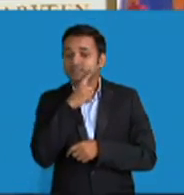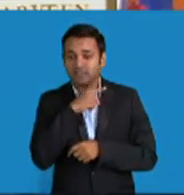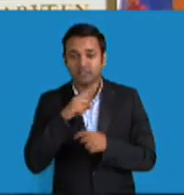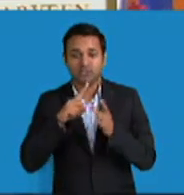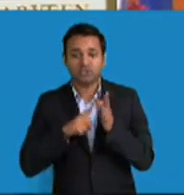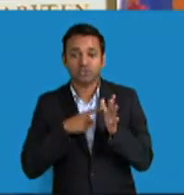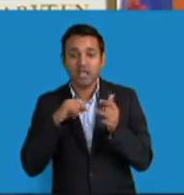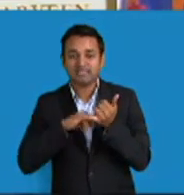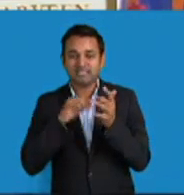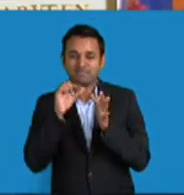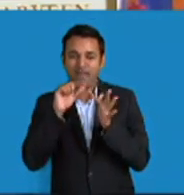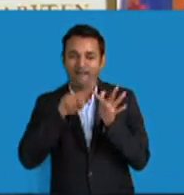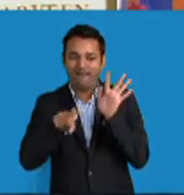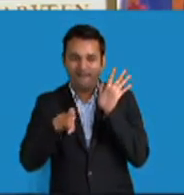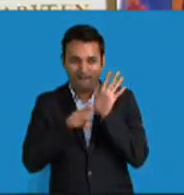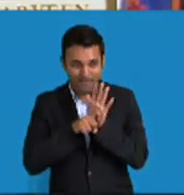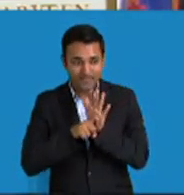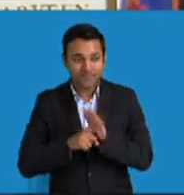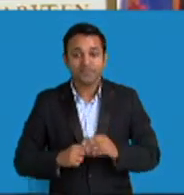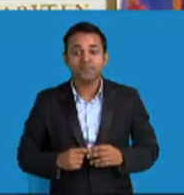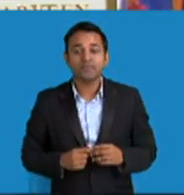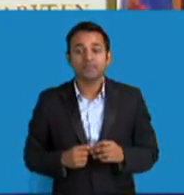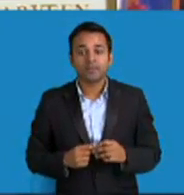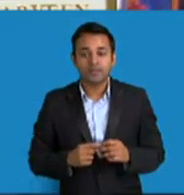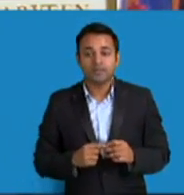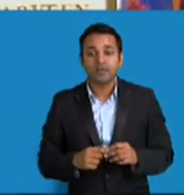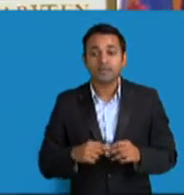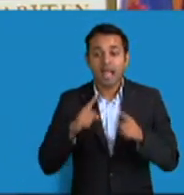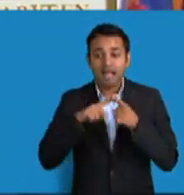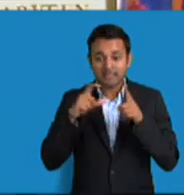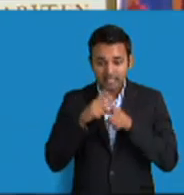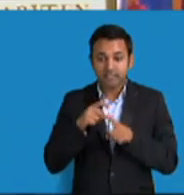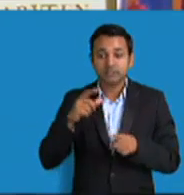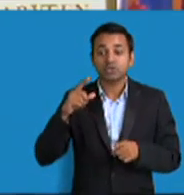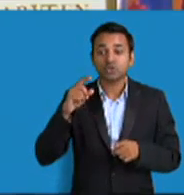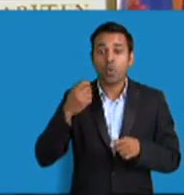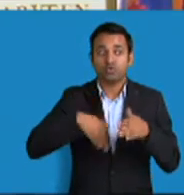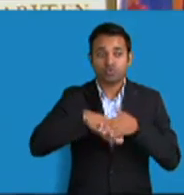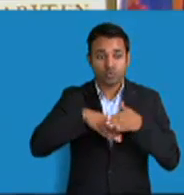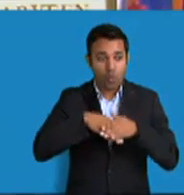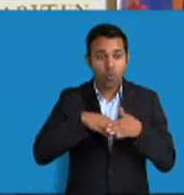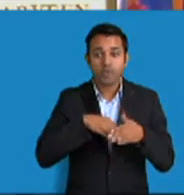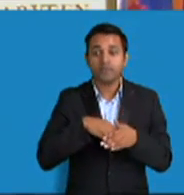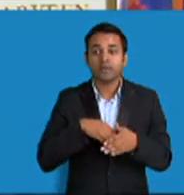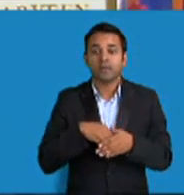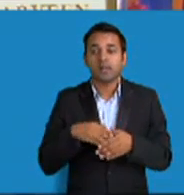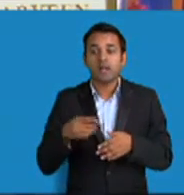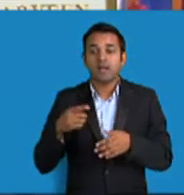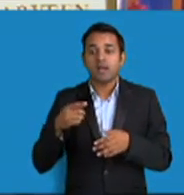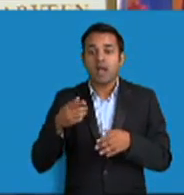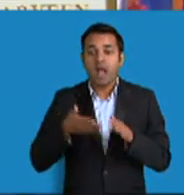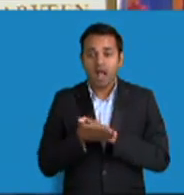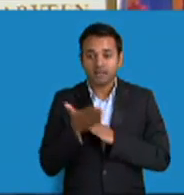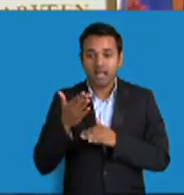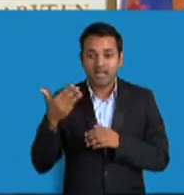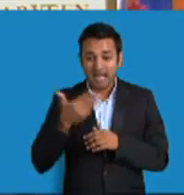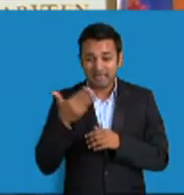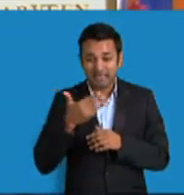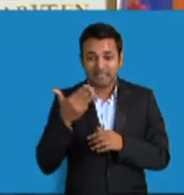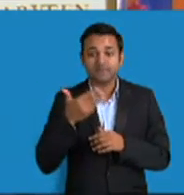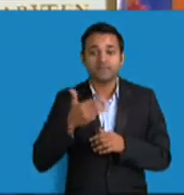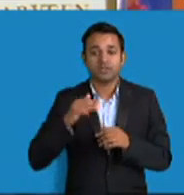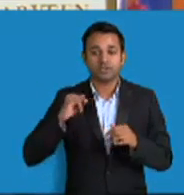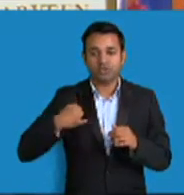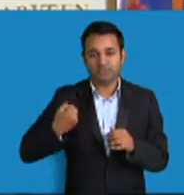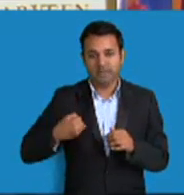High School was given the award. IDC Soccer, Nukuloa College. Under 19 netball, St. Joseph Secondary School. Under 18 netball,